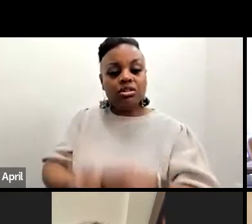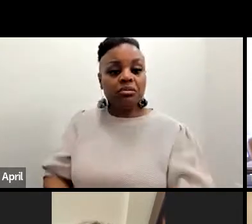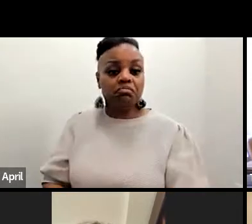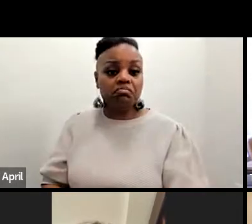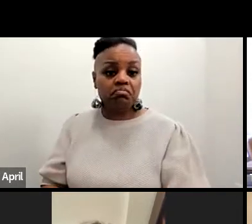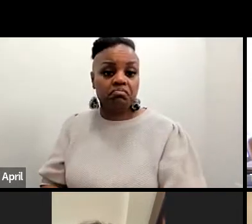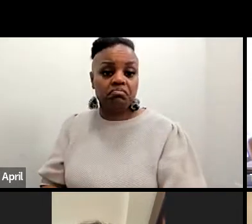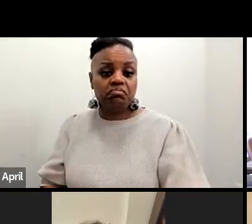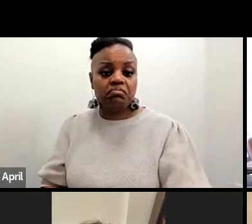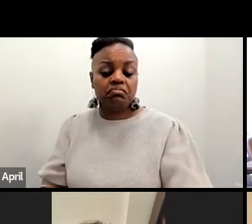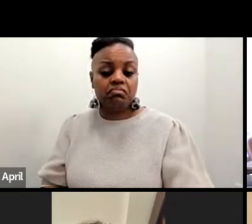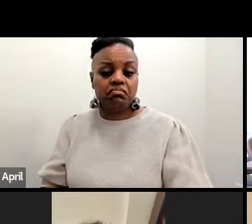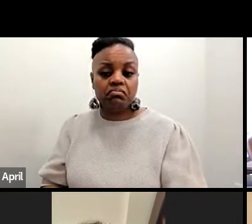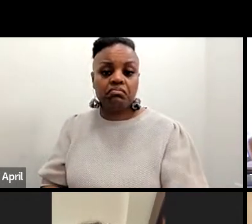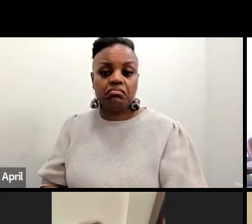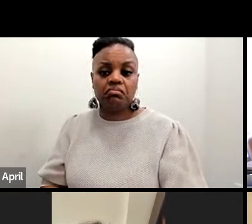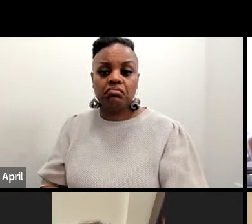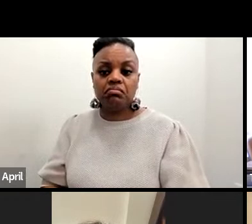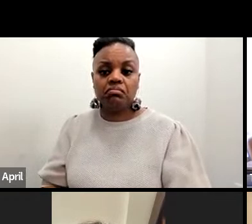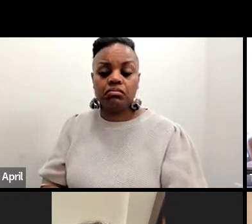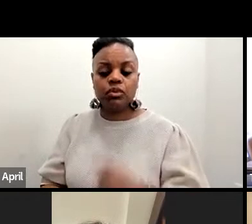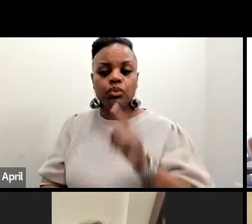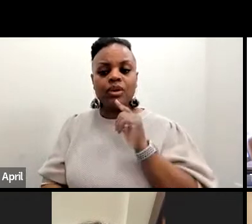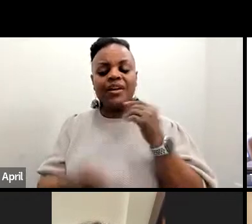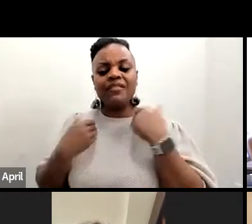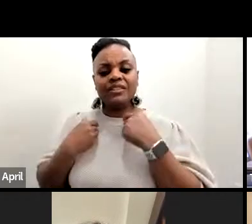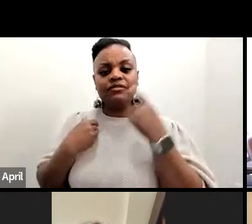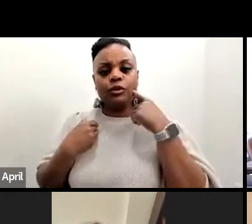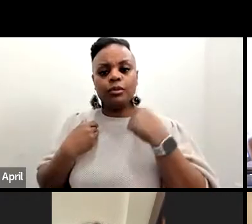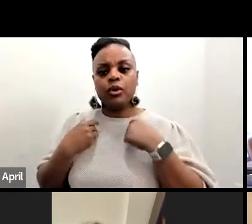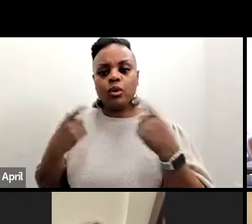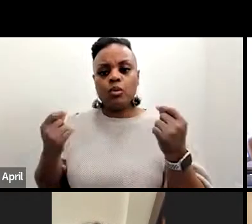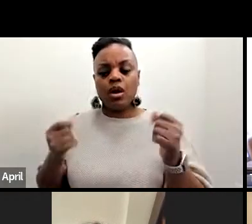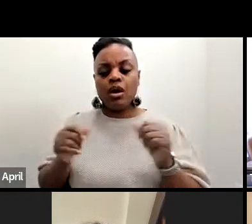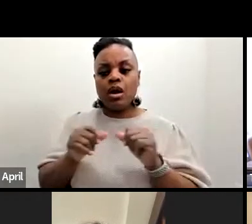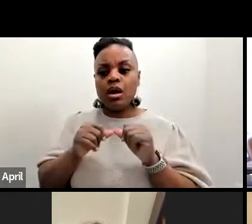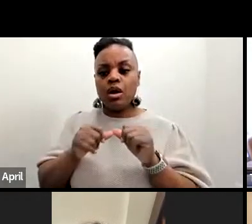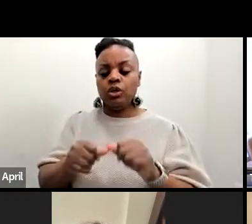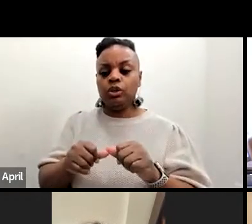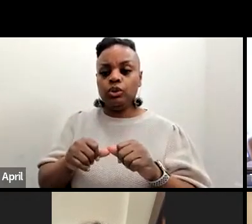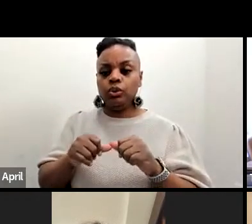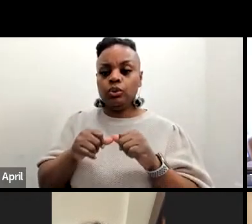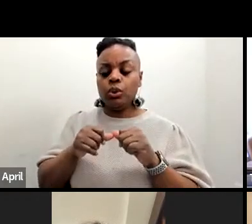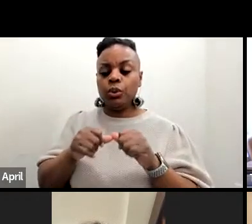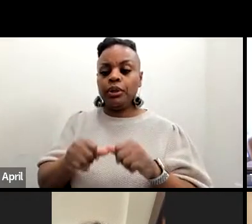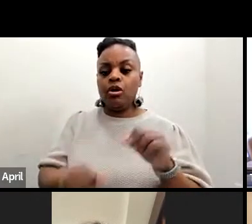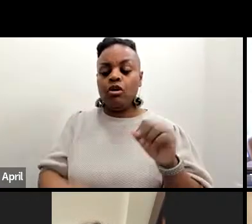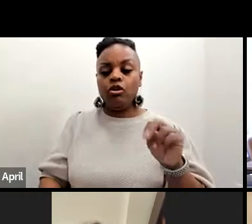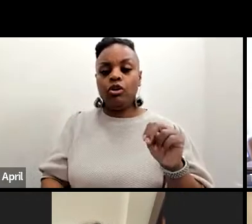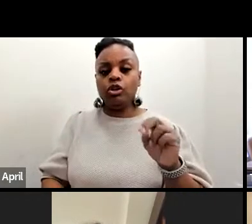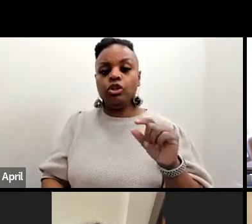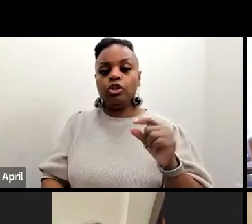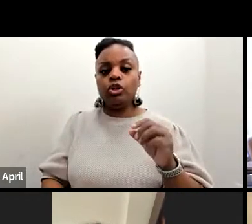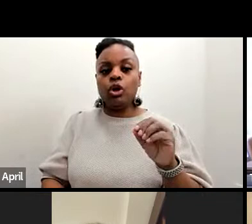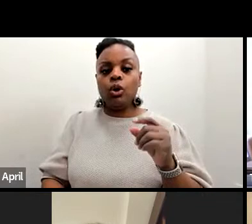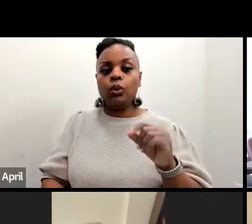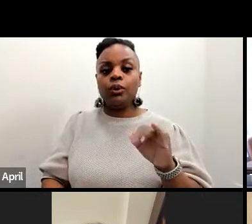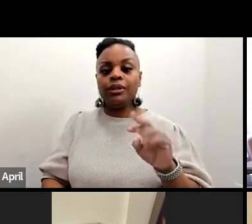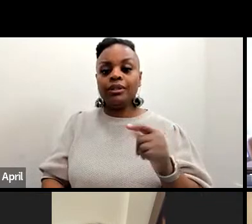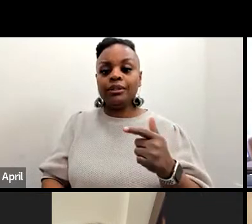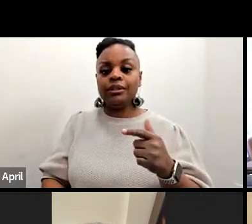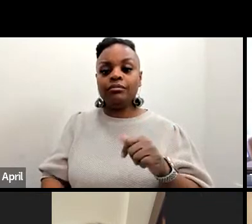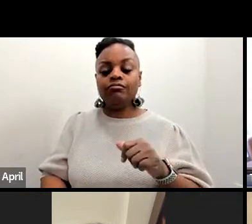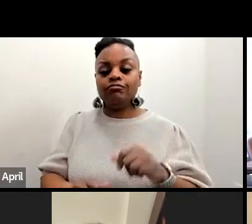of continuity. What sustained the Brotherhood before coming to power then contributed to its inability to govern effectively